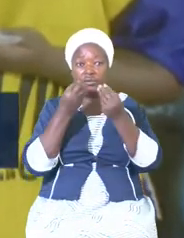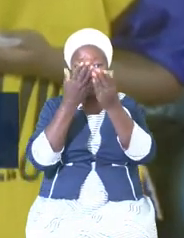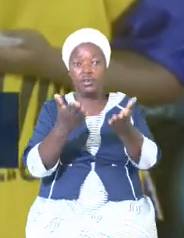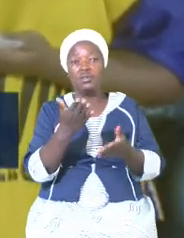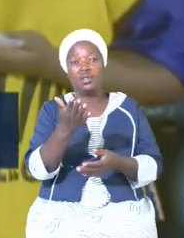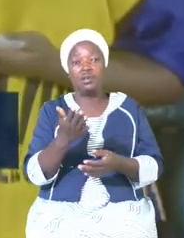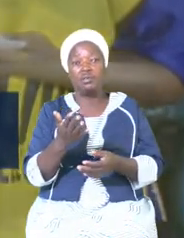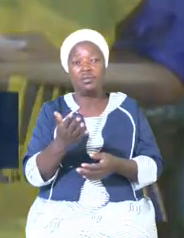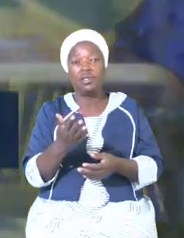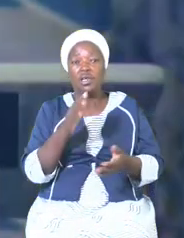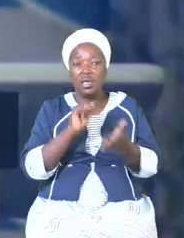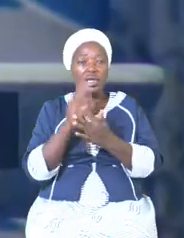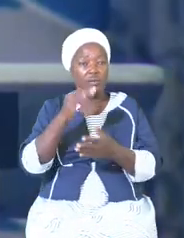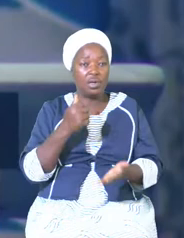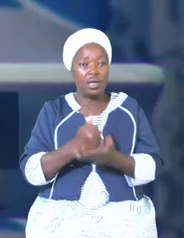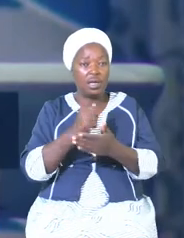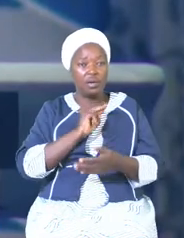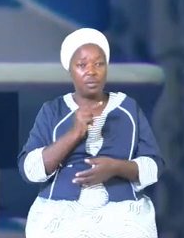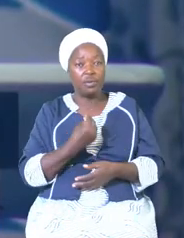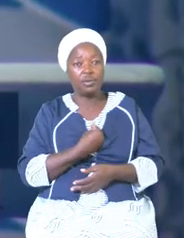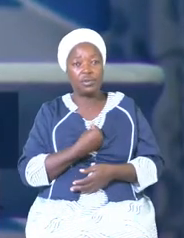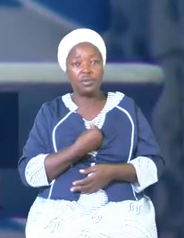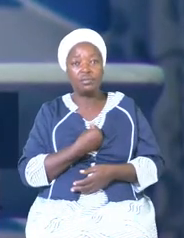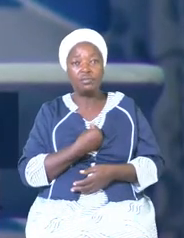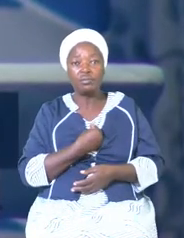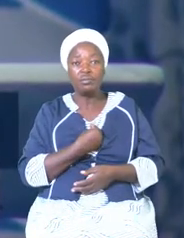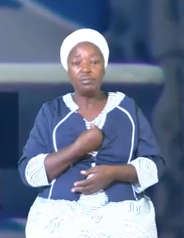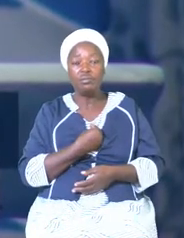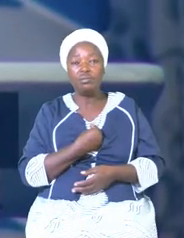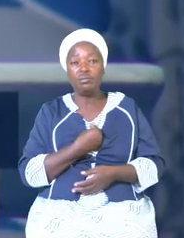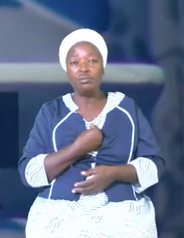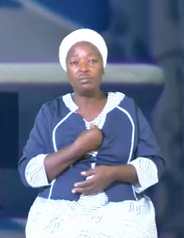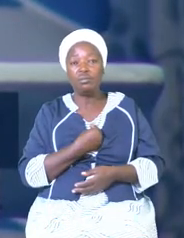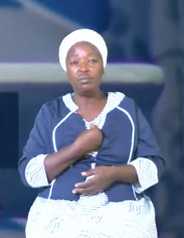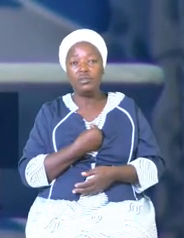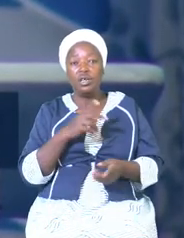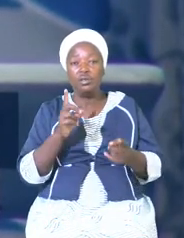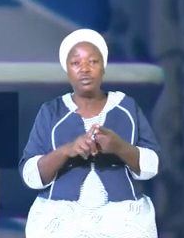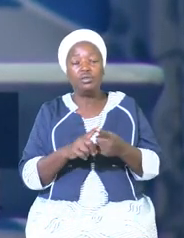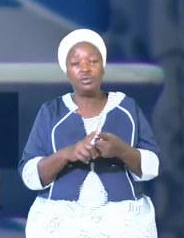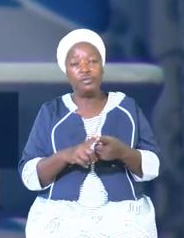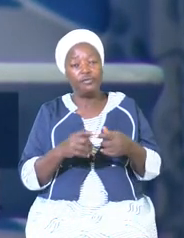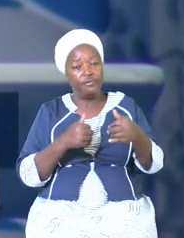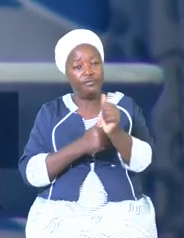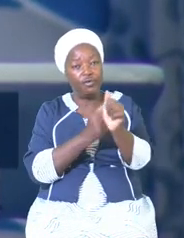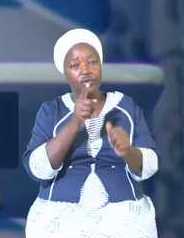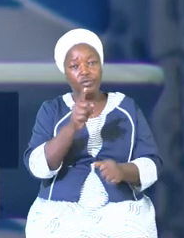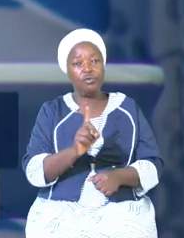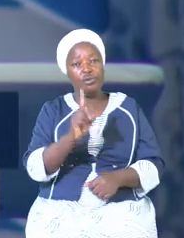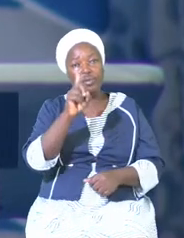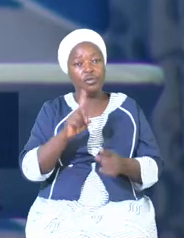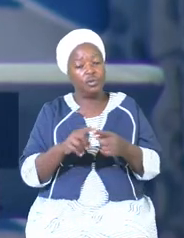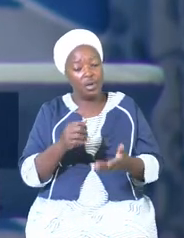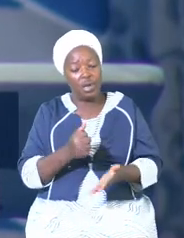help us to track you down for further information, discipleship, and helps and prayers.